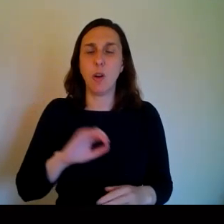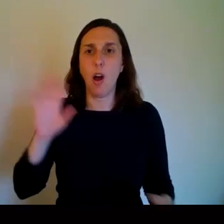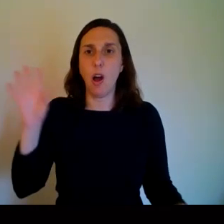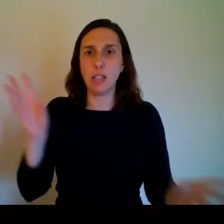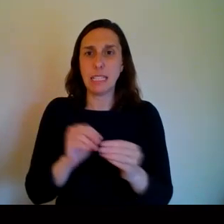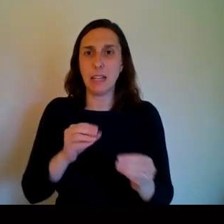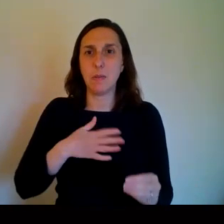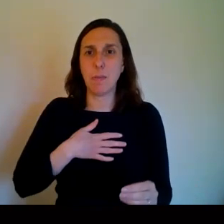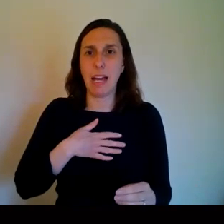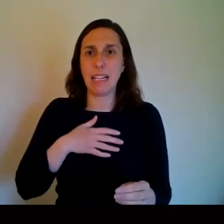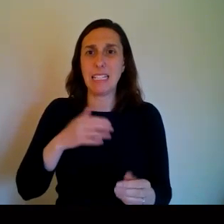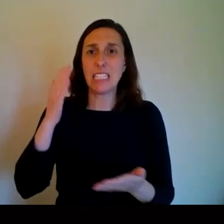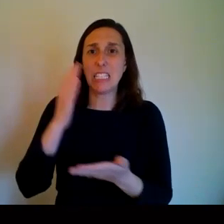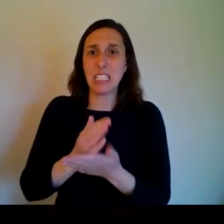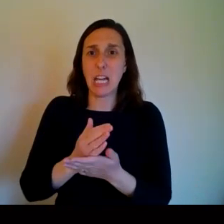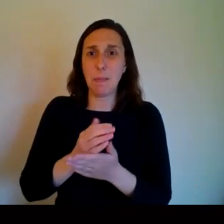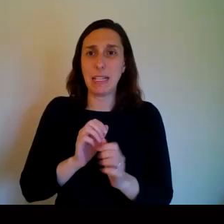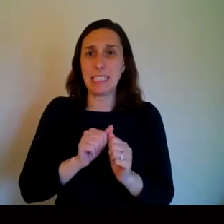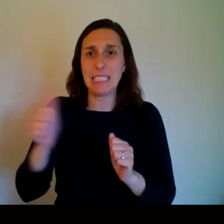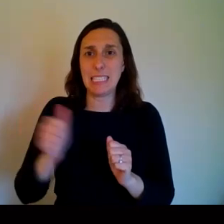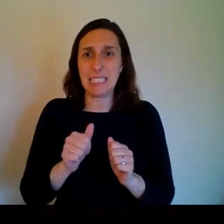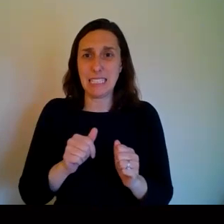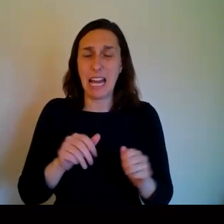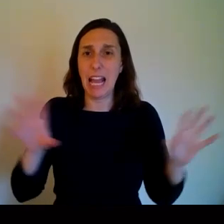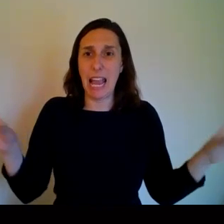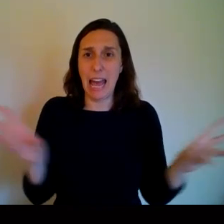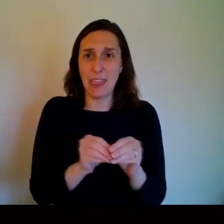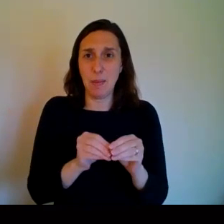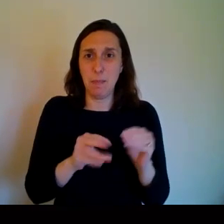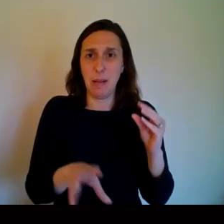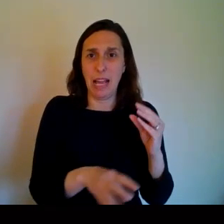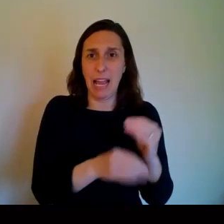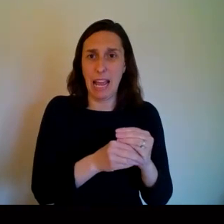distance is the sum of these two things.